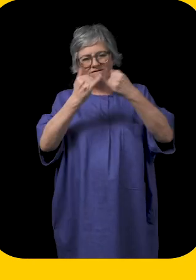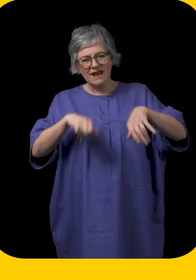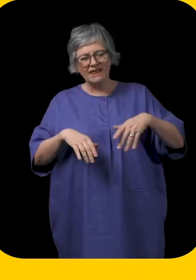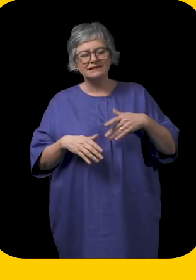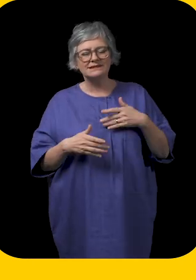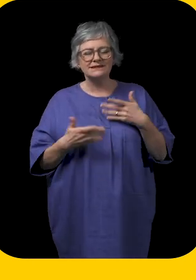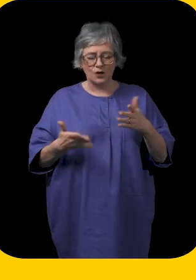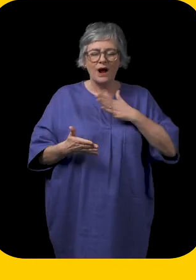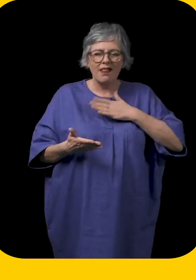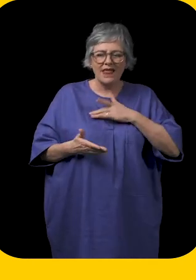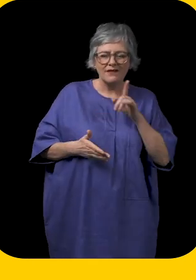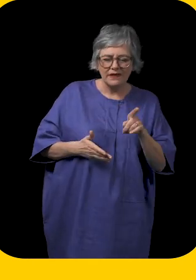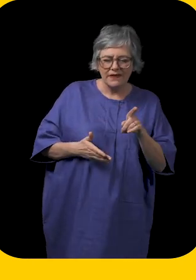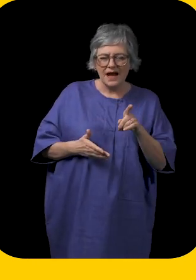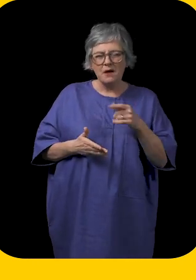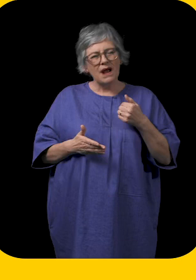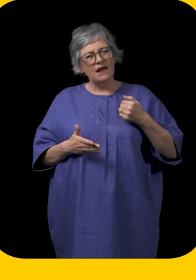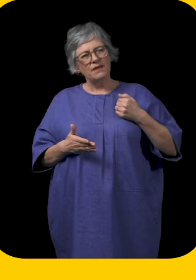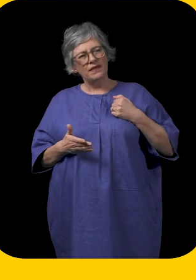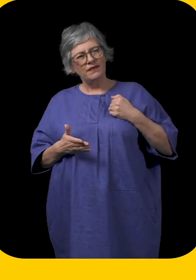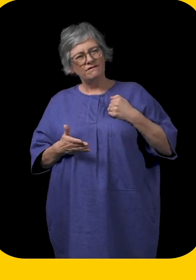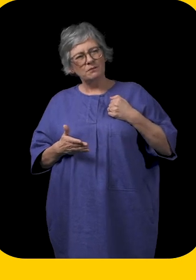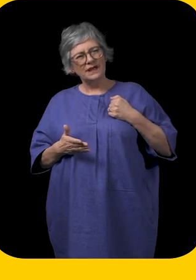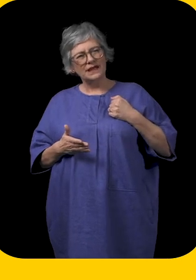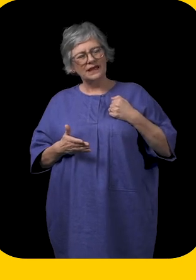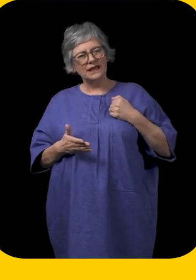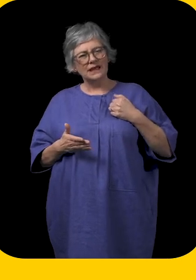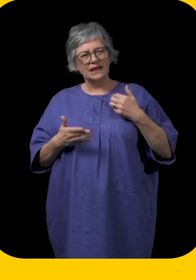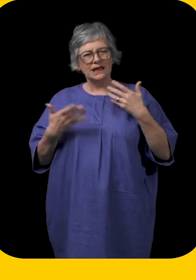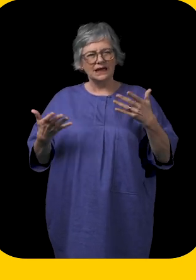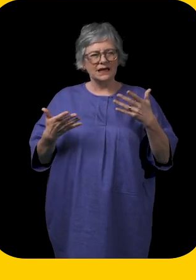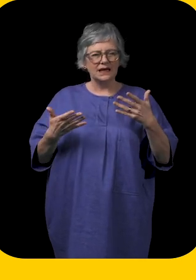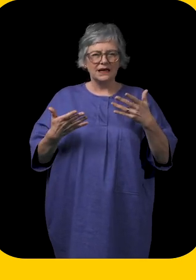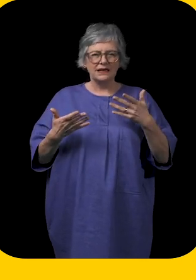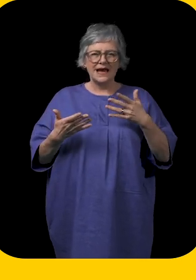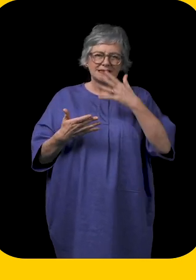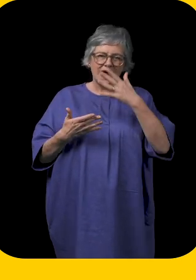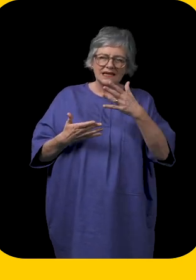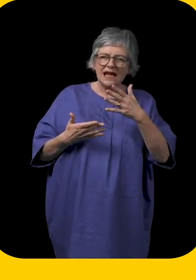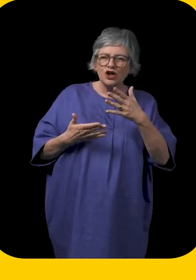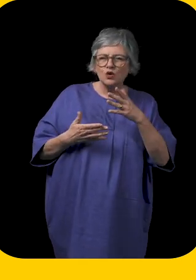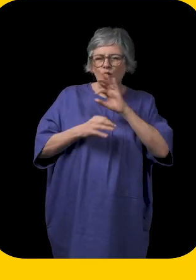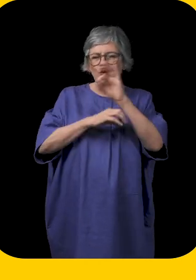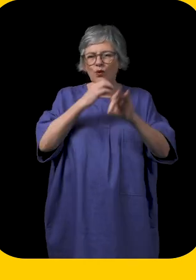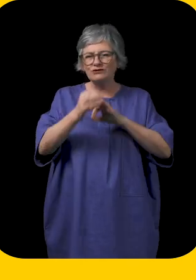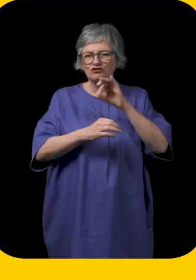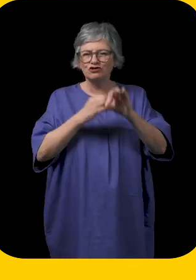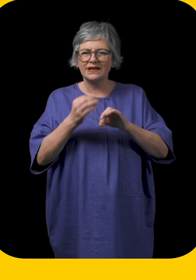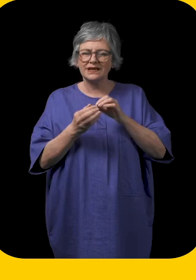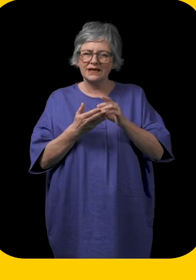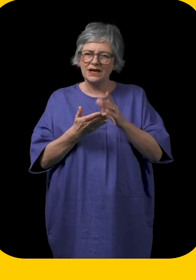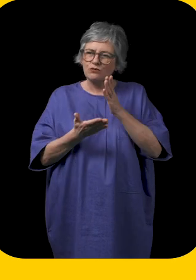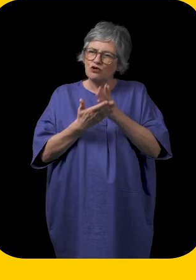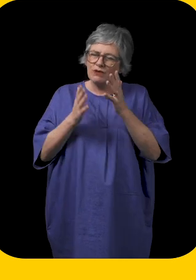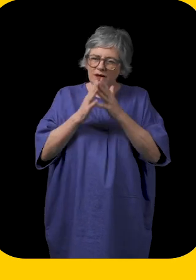failings. I like that. But I think for me, I feel like it's often an age-old question about writing being cathartic.